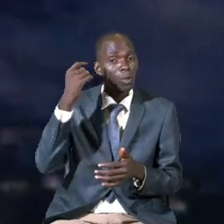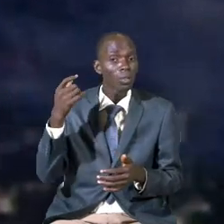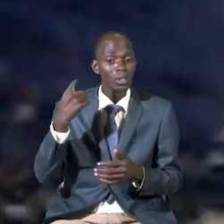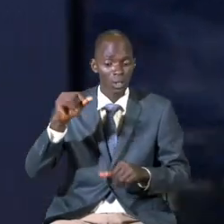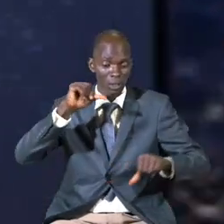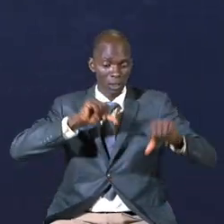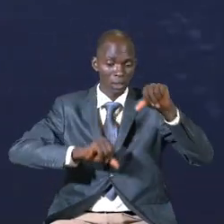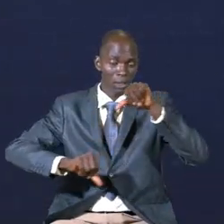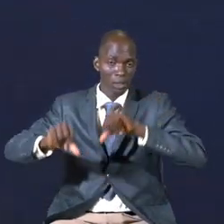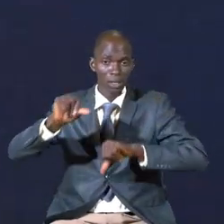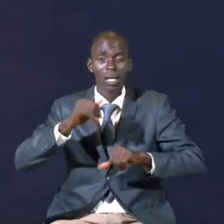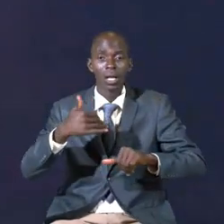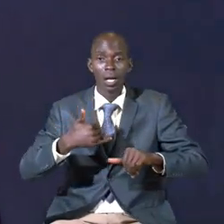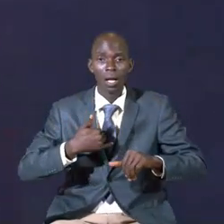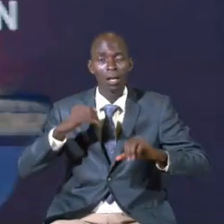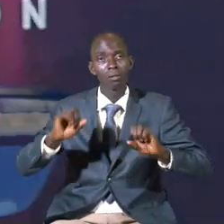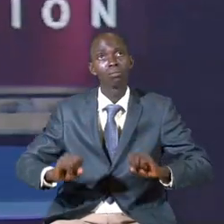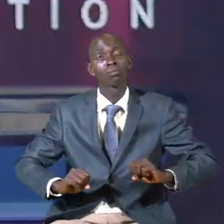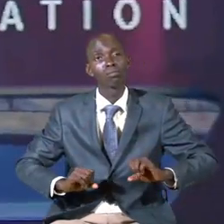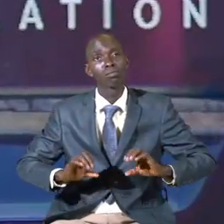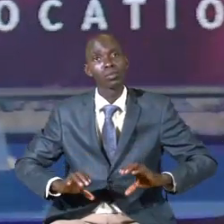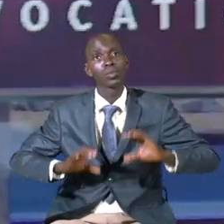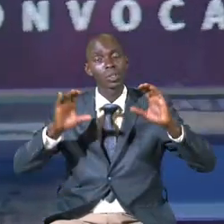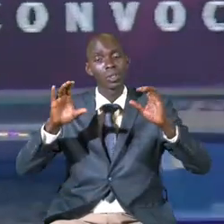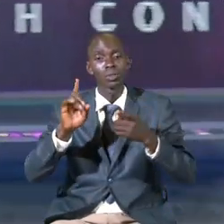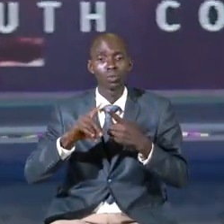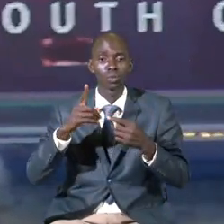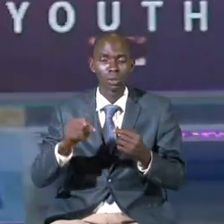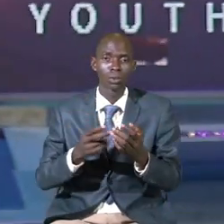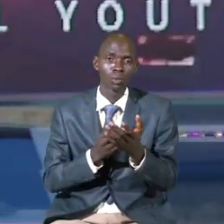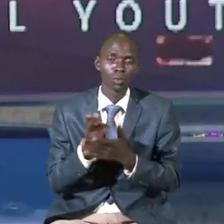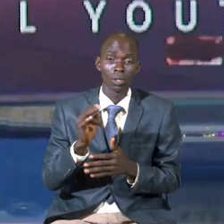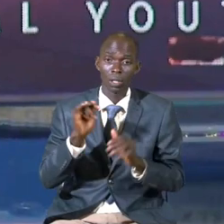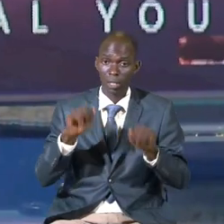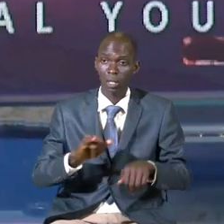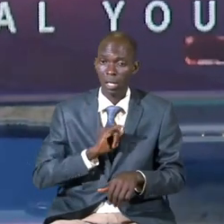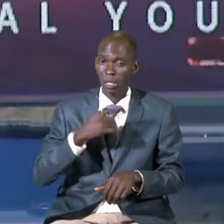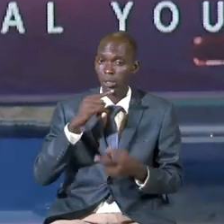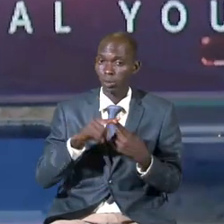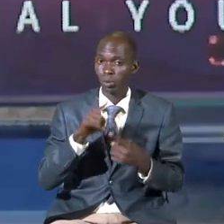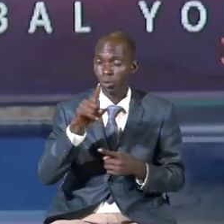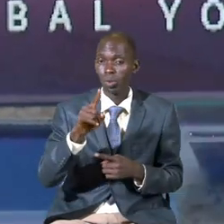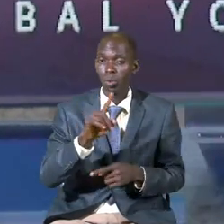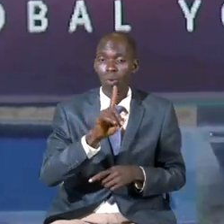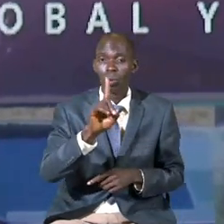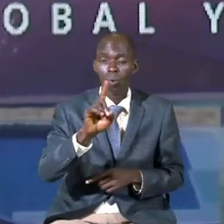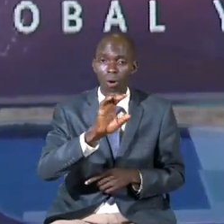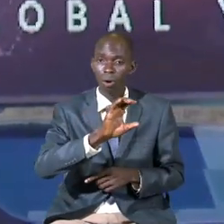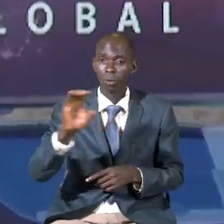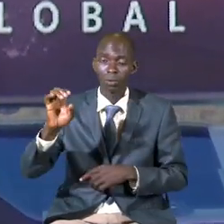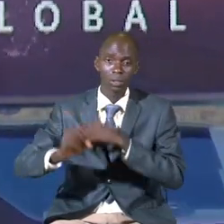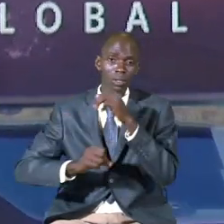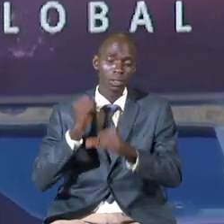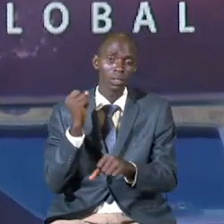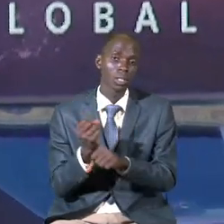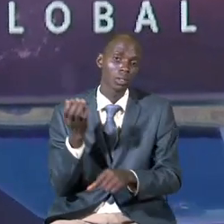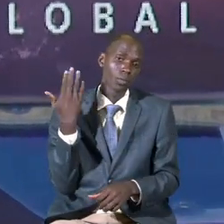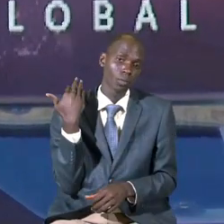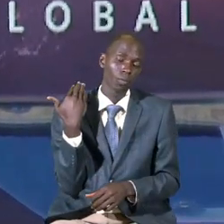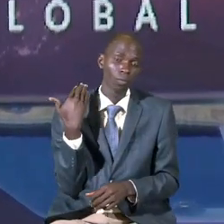dedicated to the truth and i tell you 100 years ago if